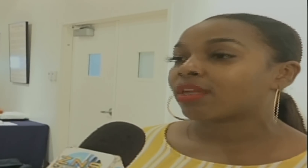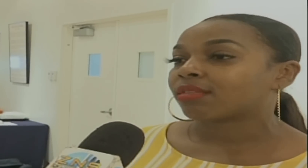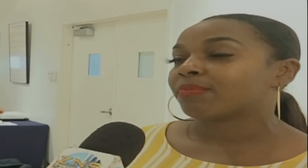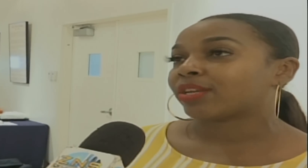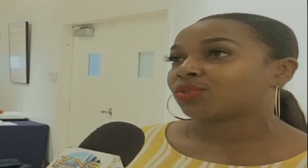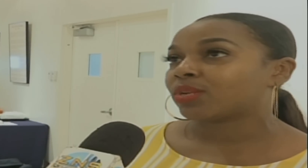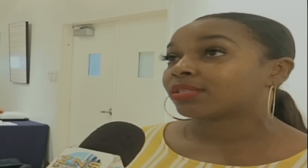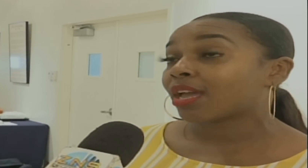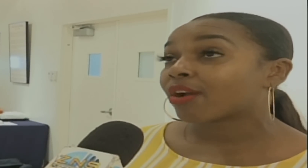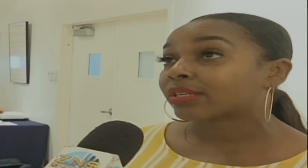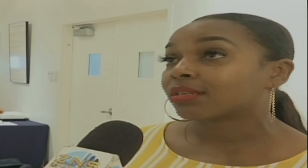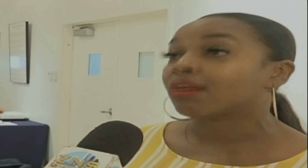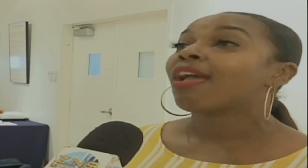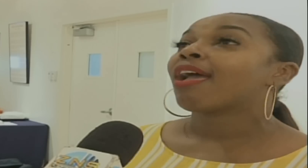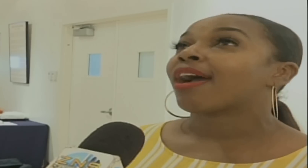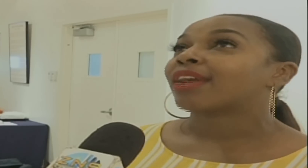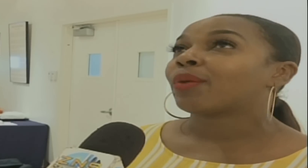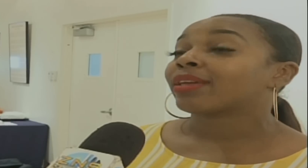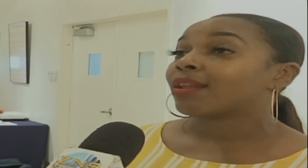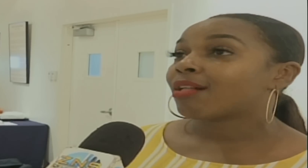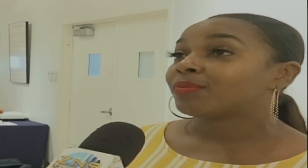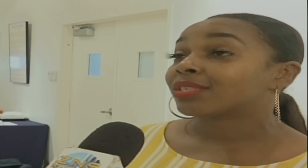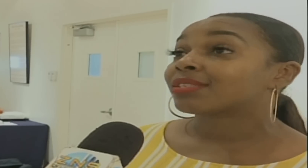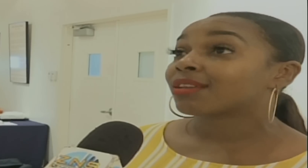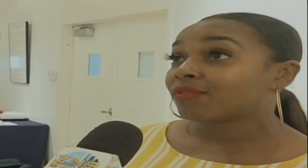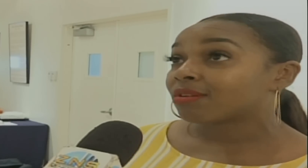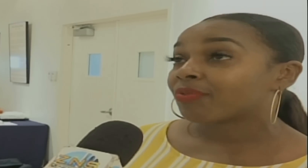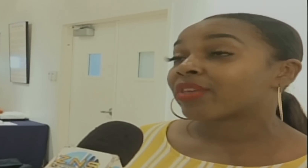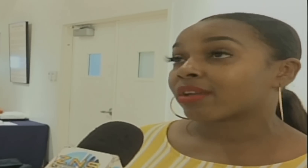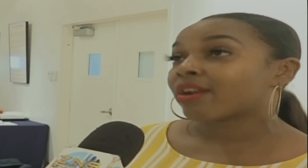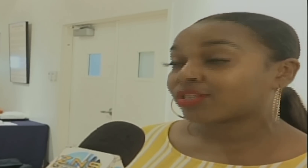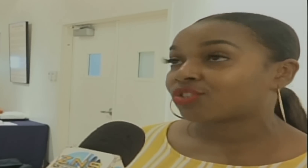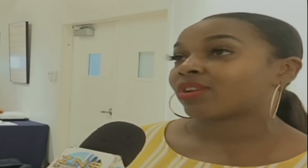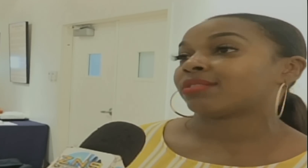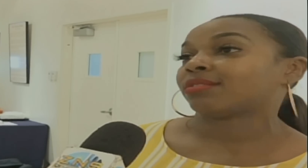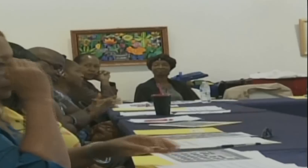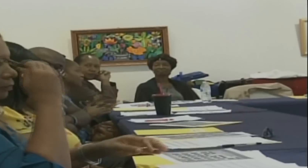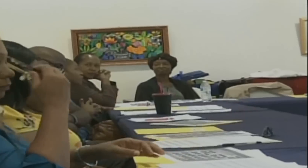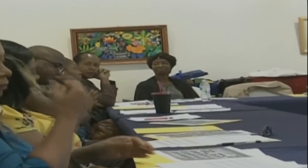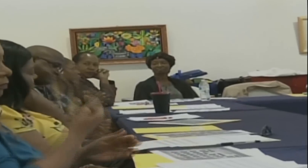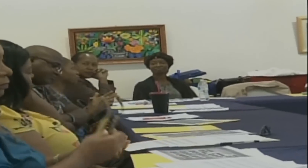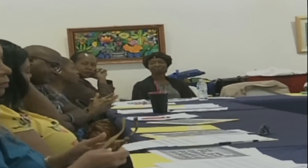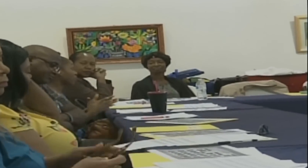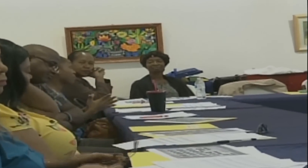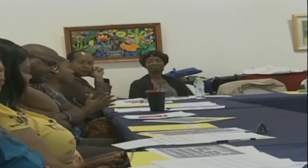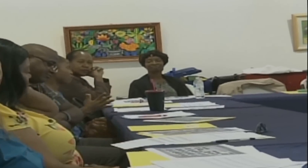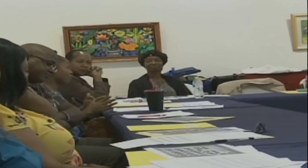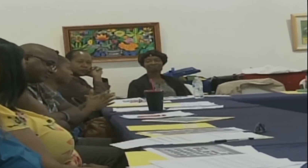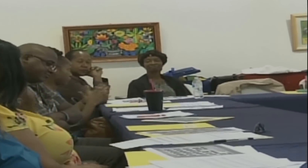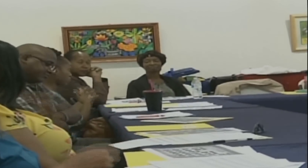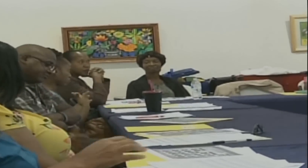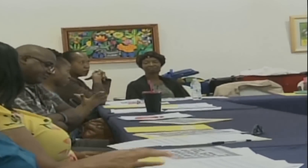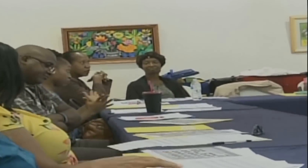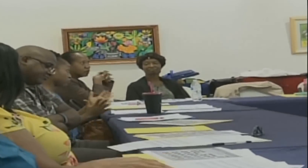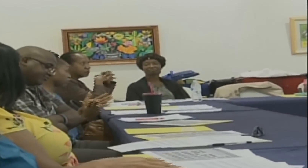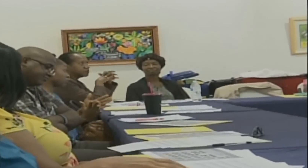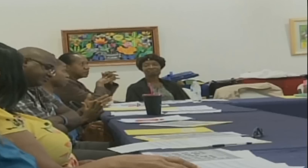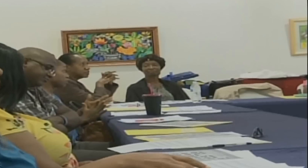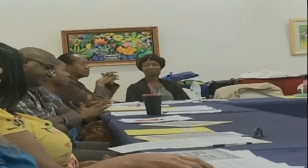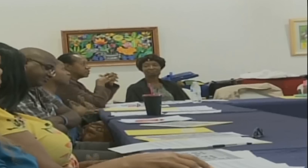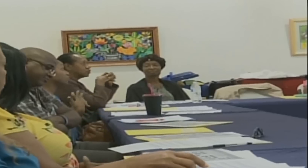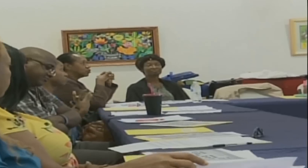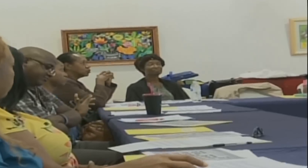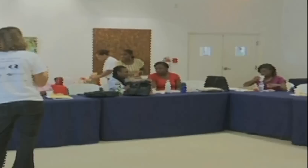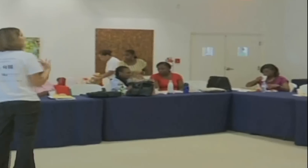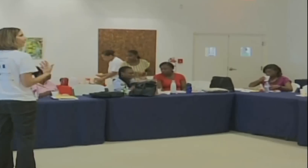can strengthen my students' character and how I can help discover their character strengths. The coordinators also traveled to Exuma